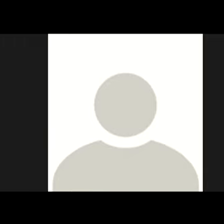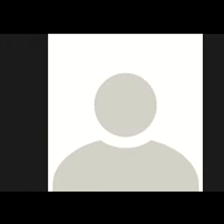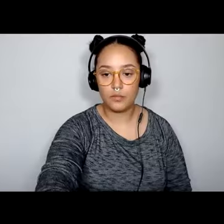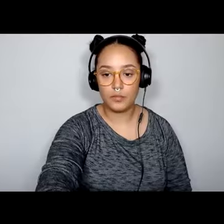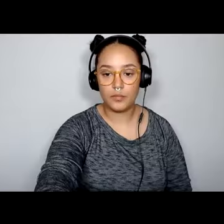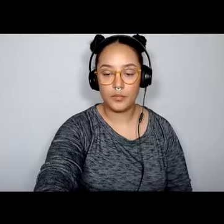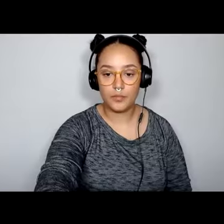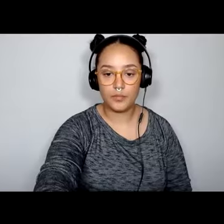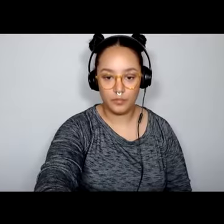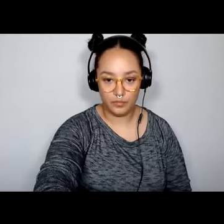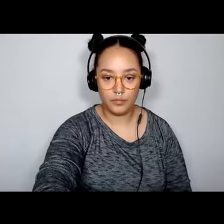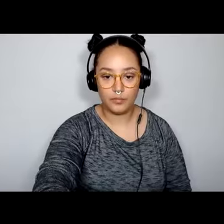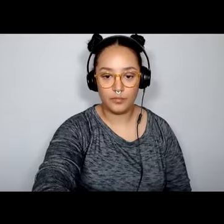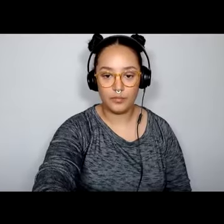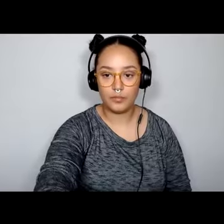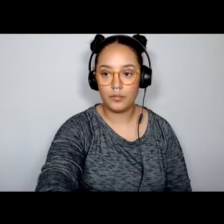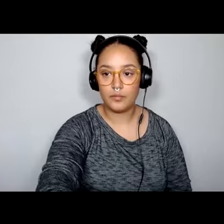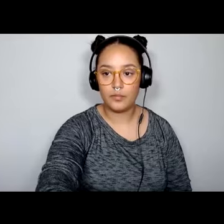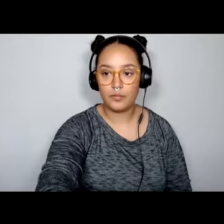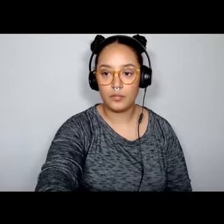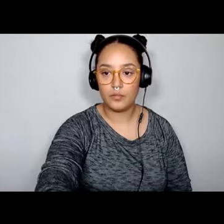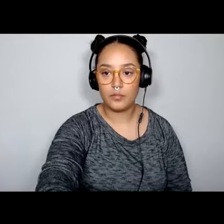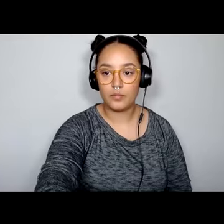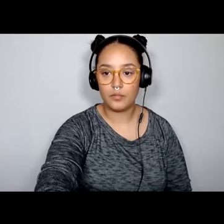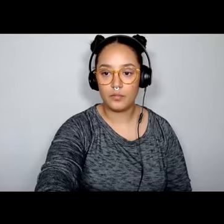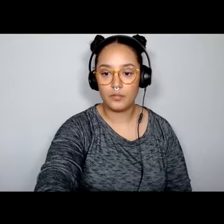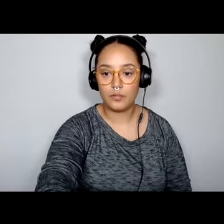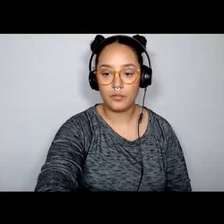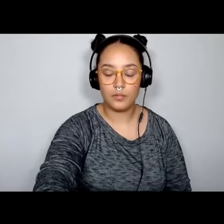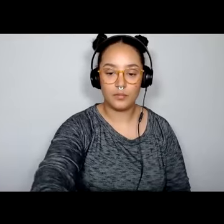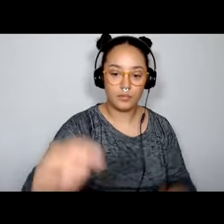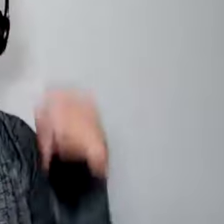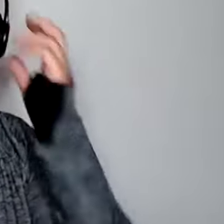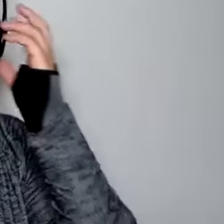All right. Oh, oh, fun.